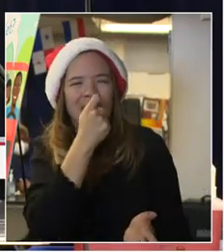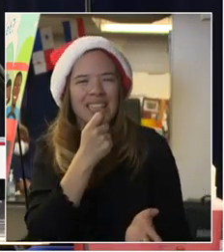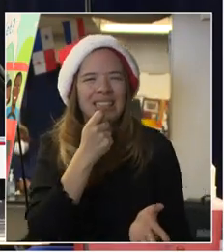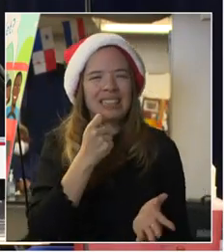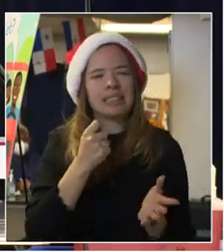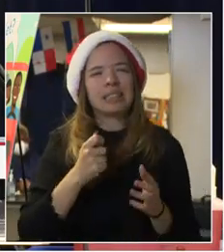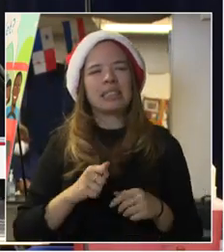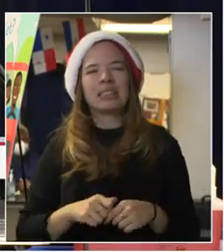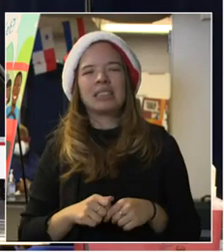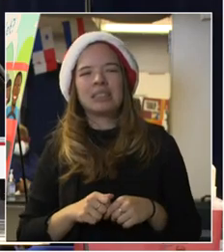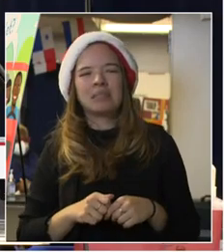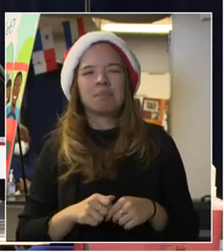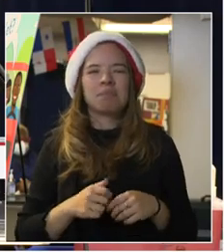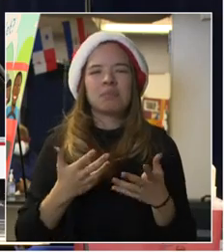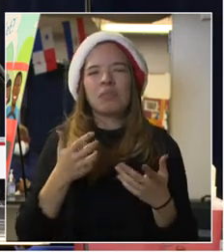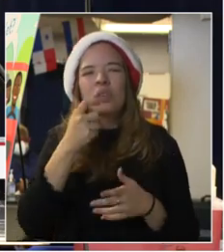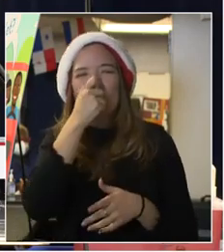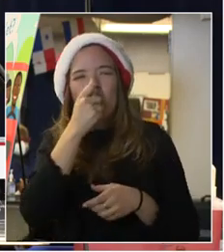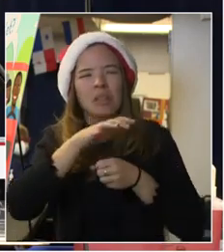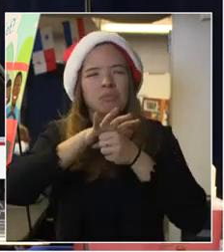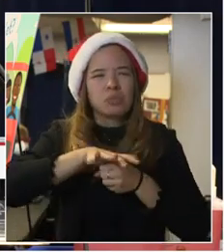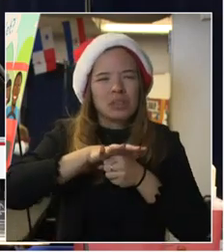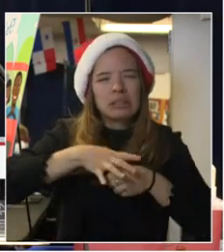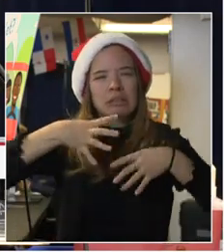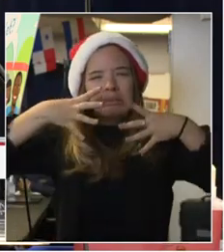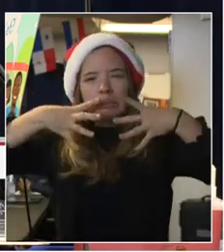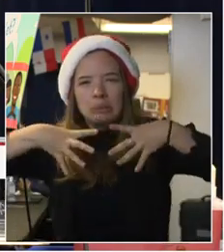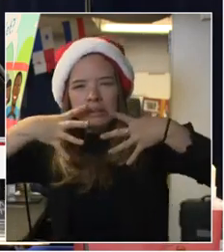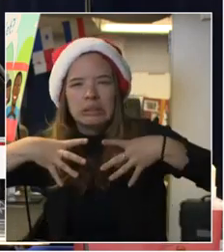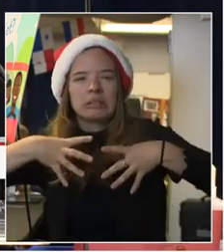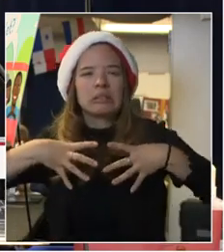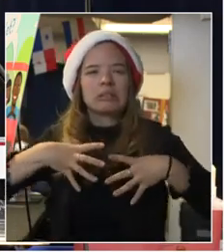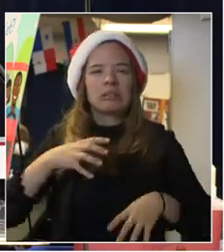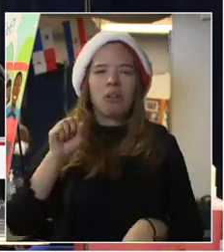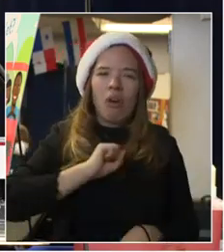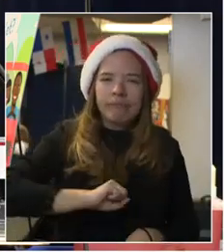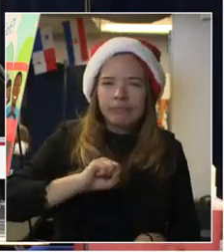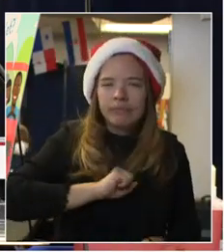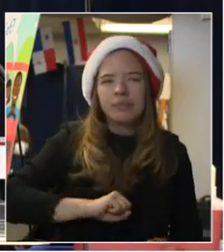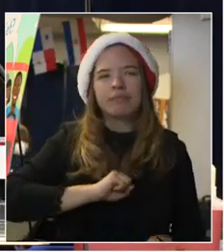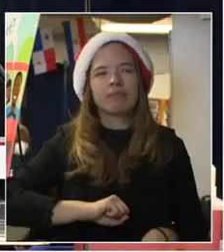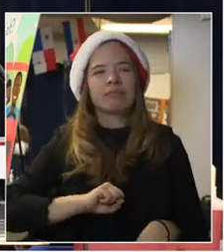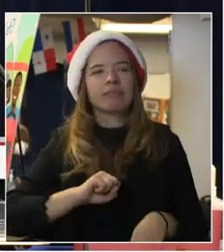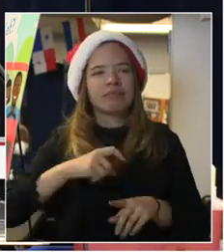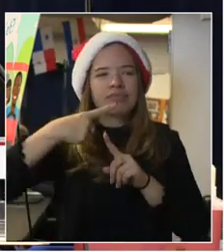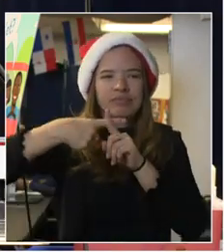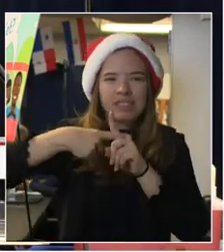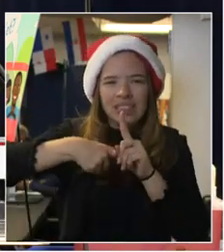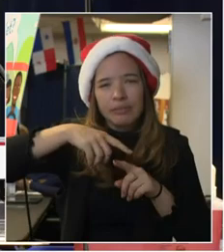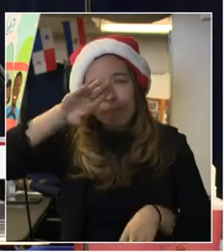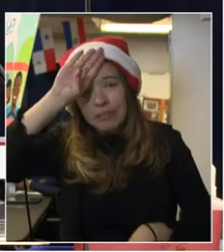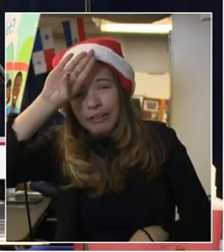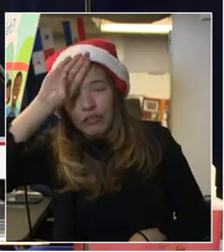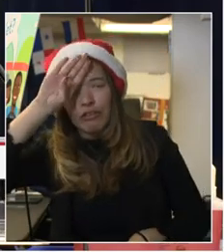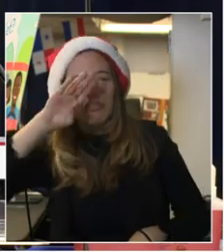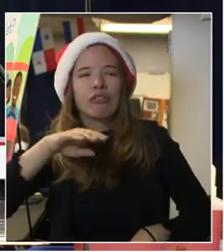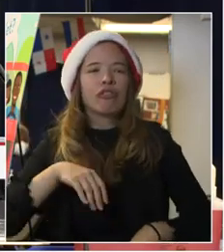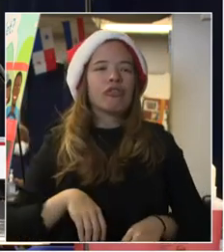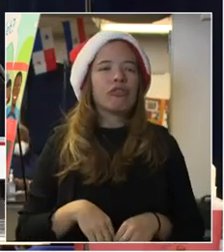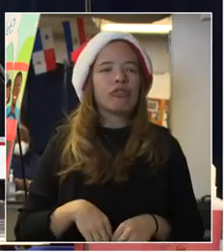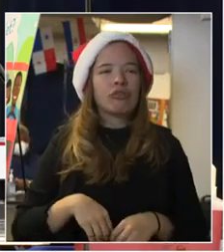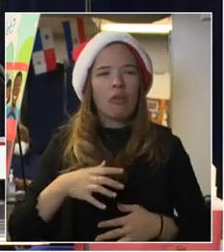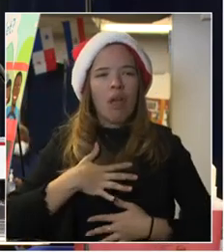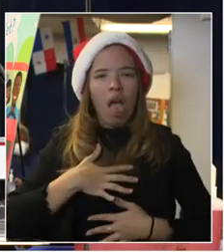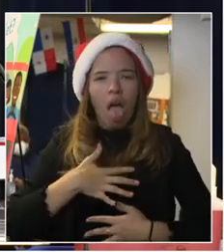nasal congestion or runny nose, cough, fever, and wheezing, for example.